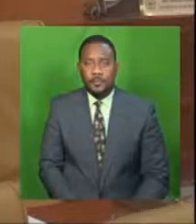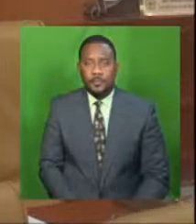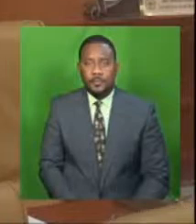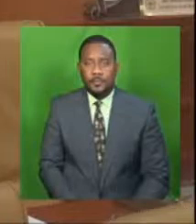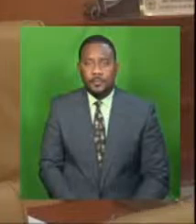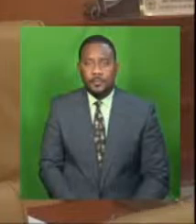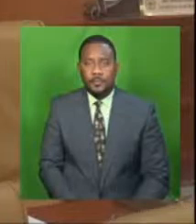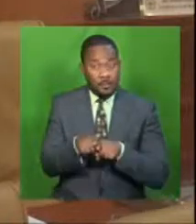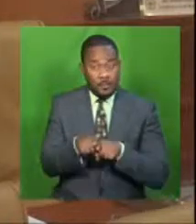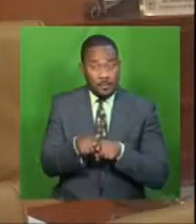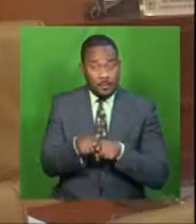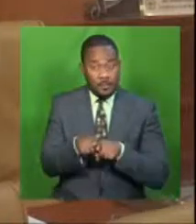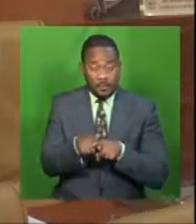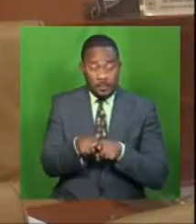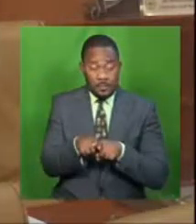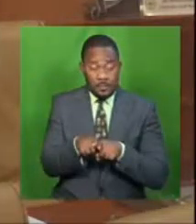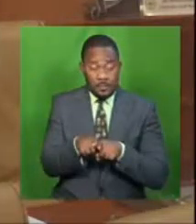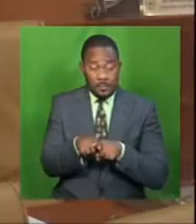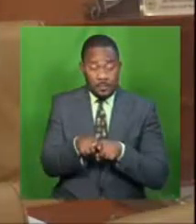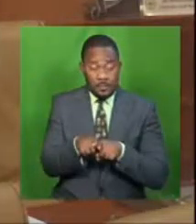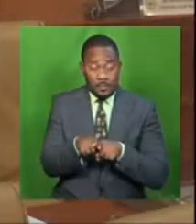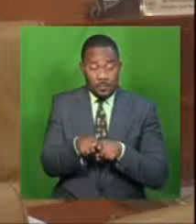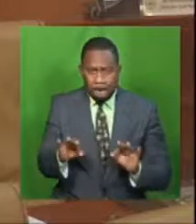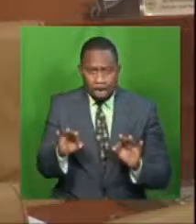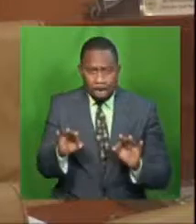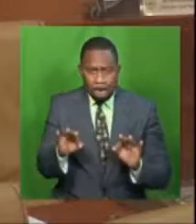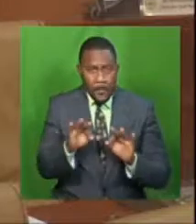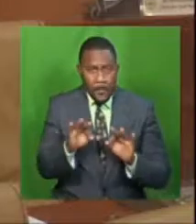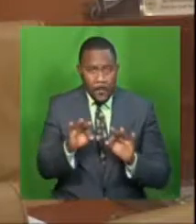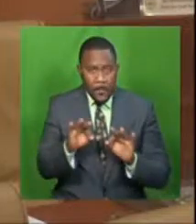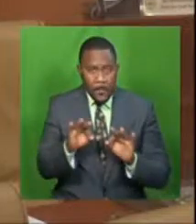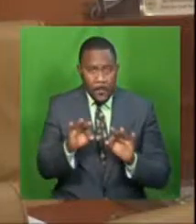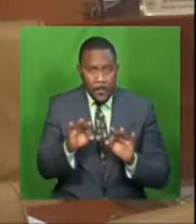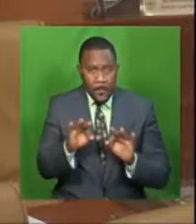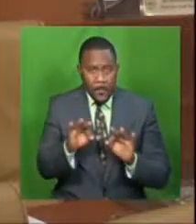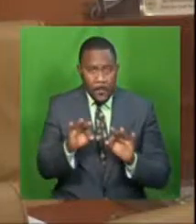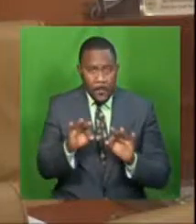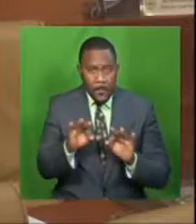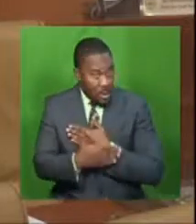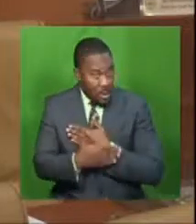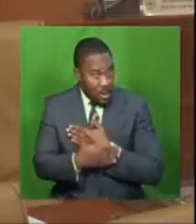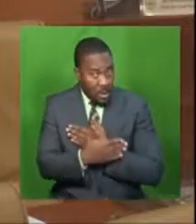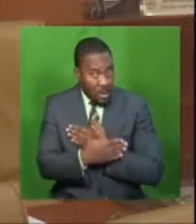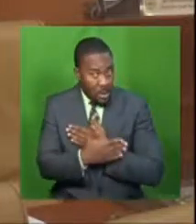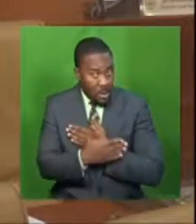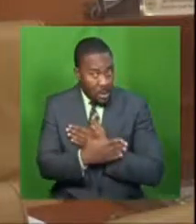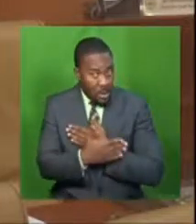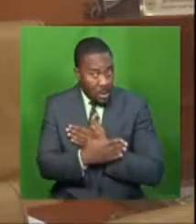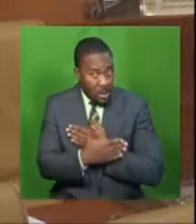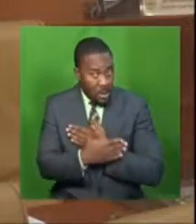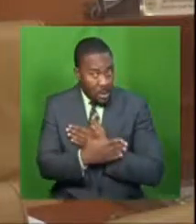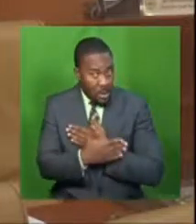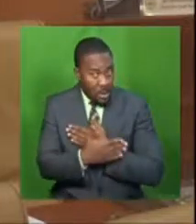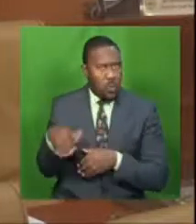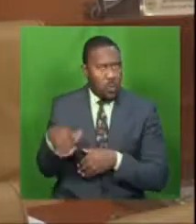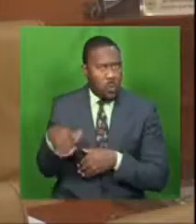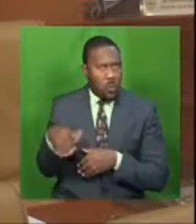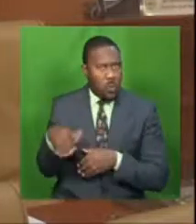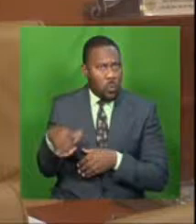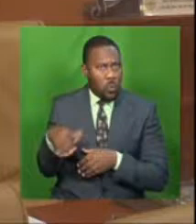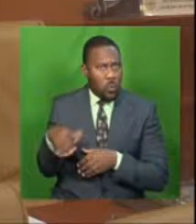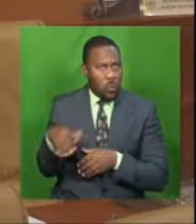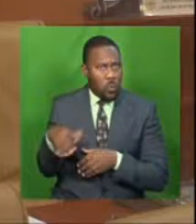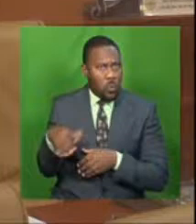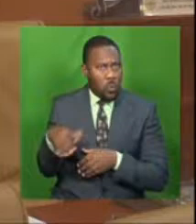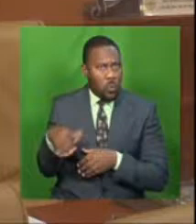of the eminent personalities in the country. It's highly commendable. And I appreciate